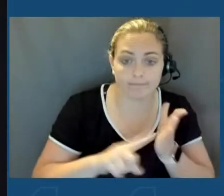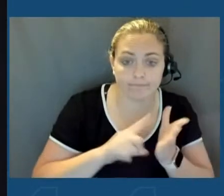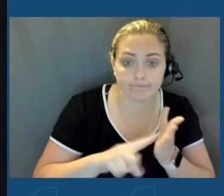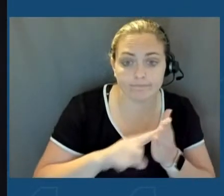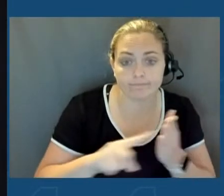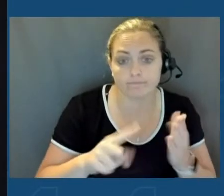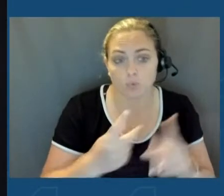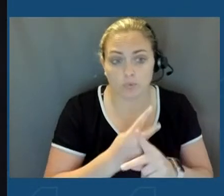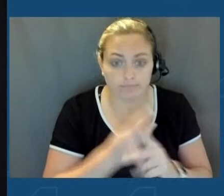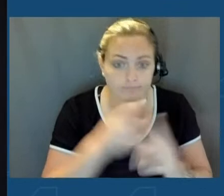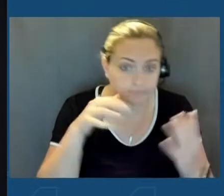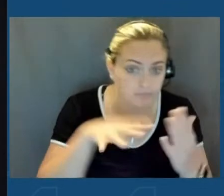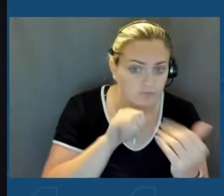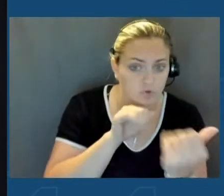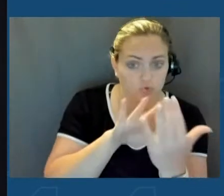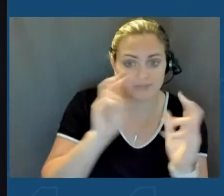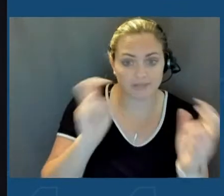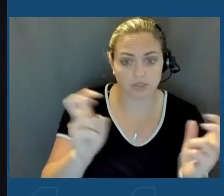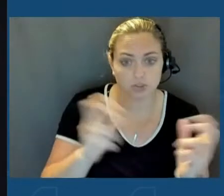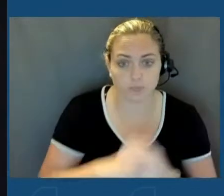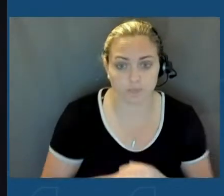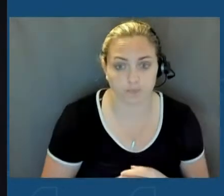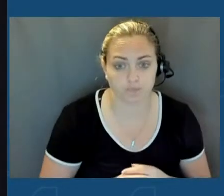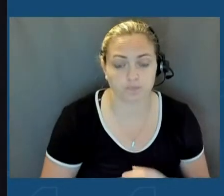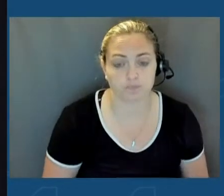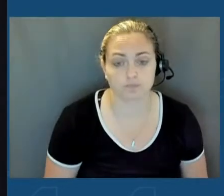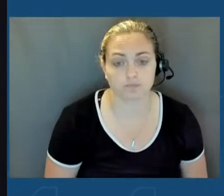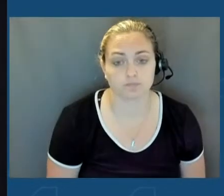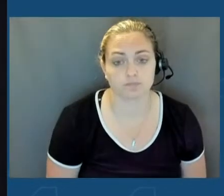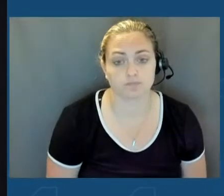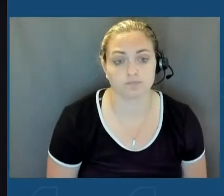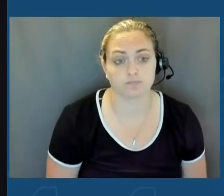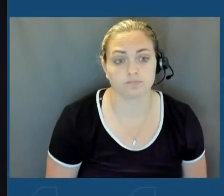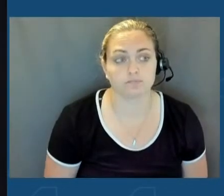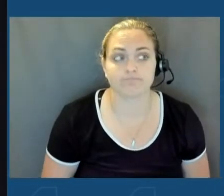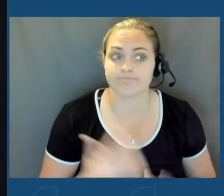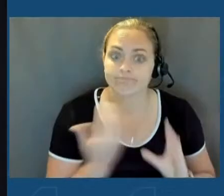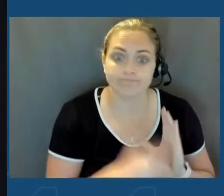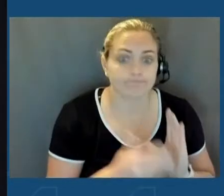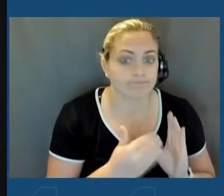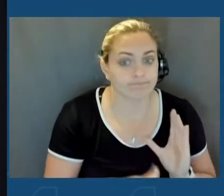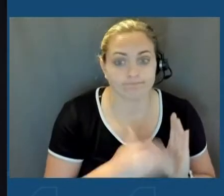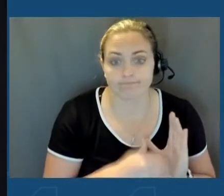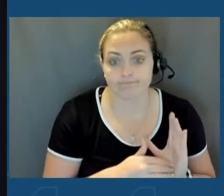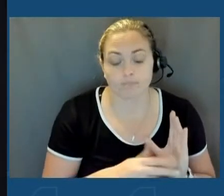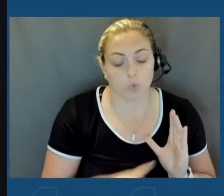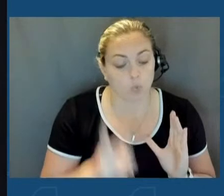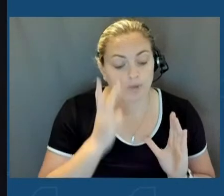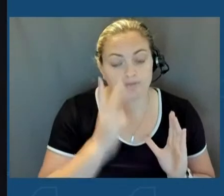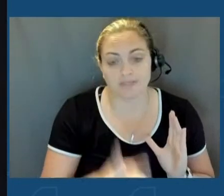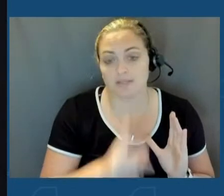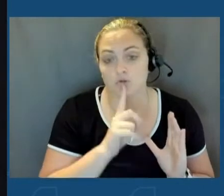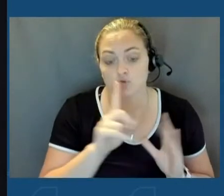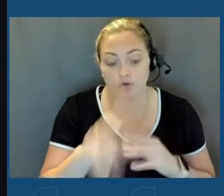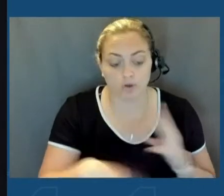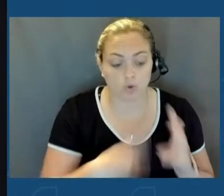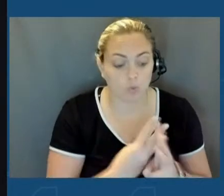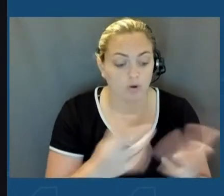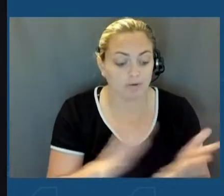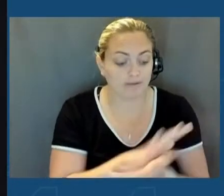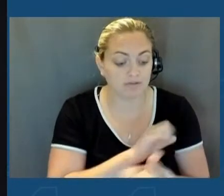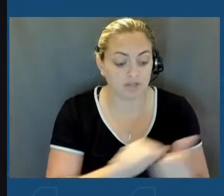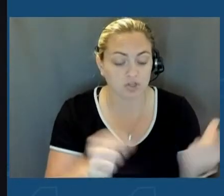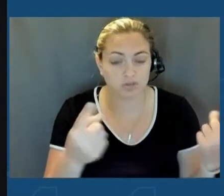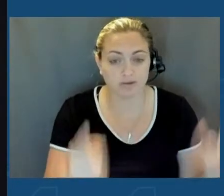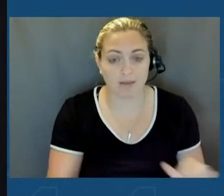study and to address this growing threat. Time and time again, we have seen the real-world devastation that is born of